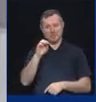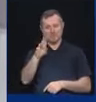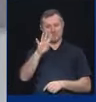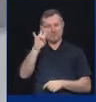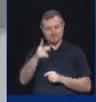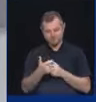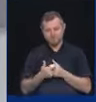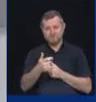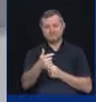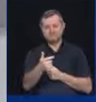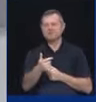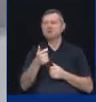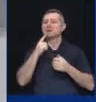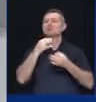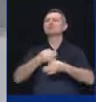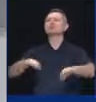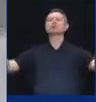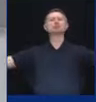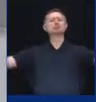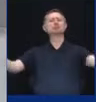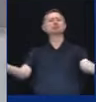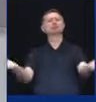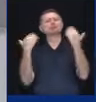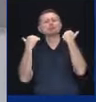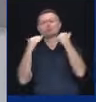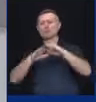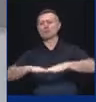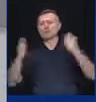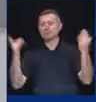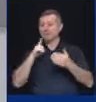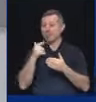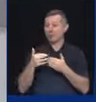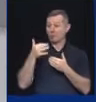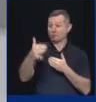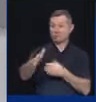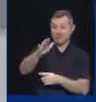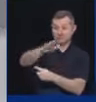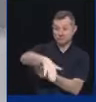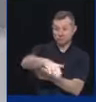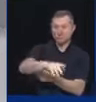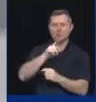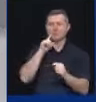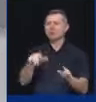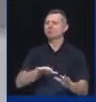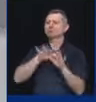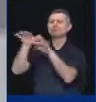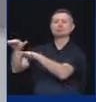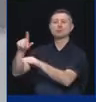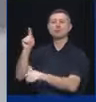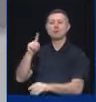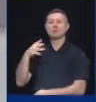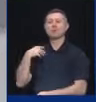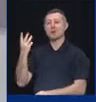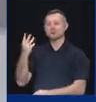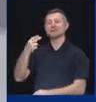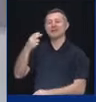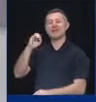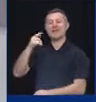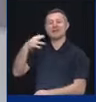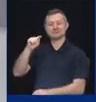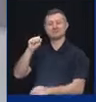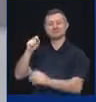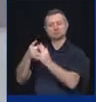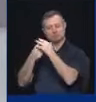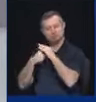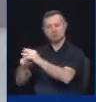public. Later today, we're going to Washington Heights to open the festival with In the Heights by master